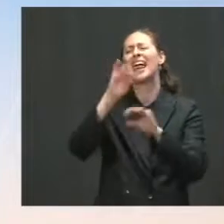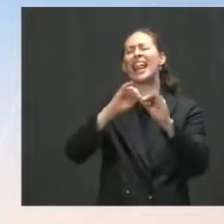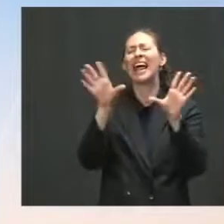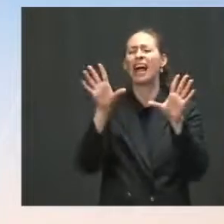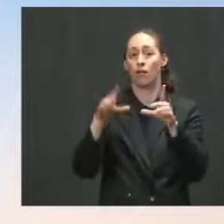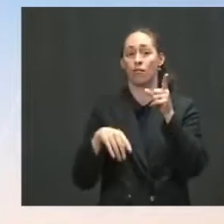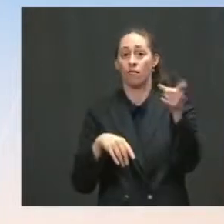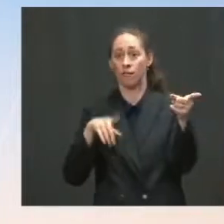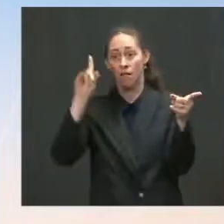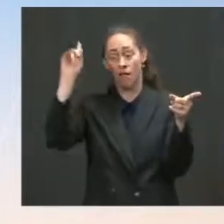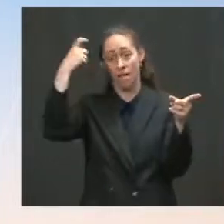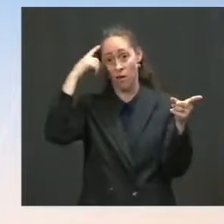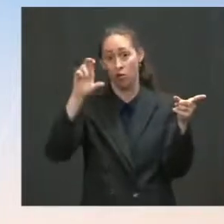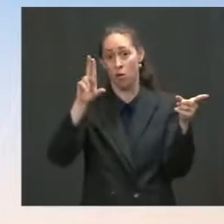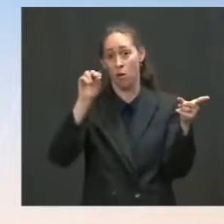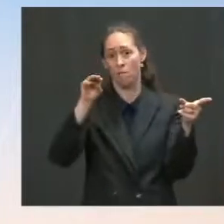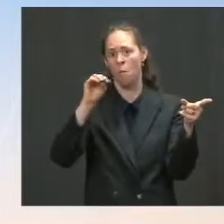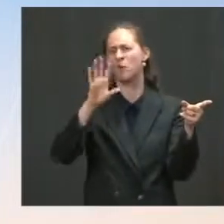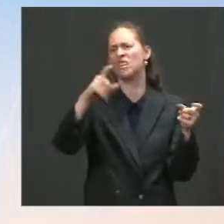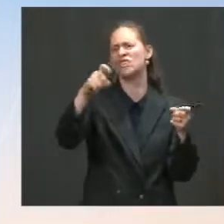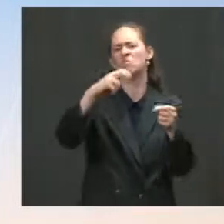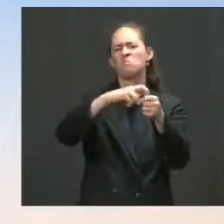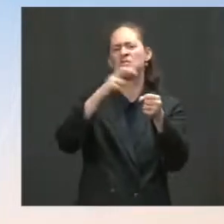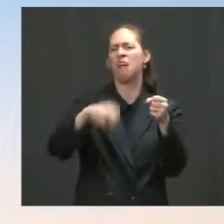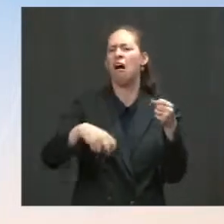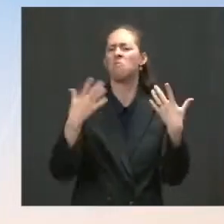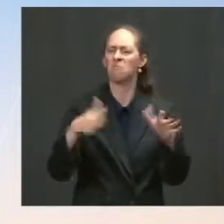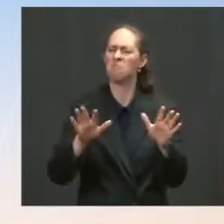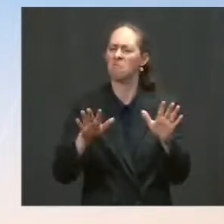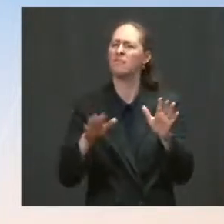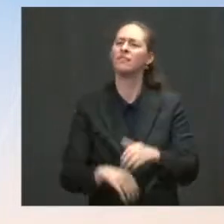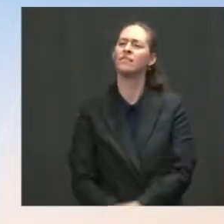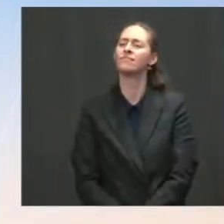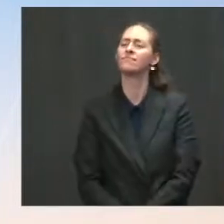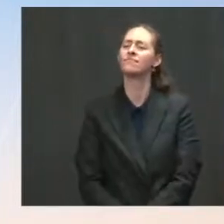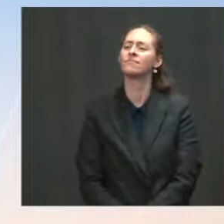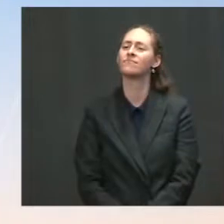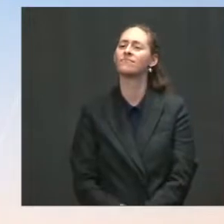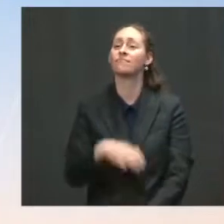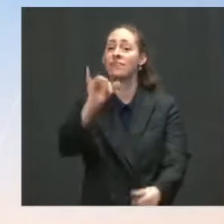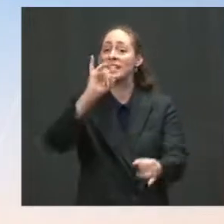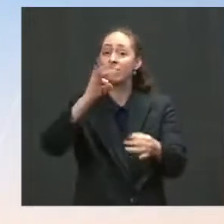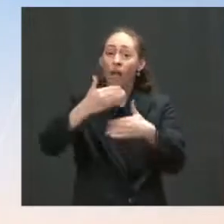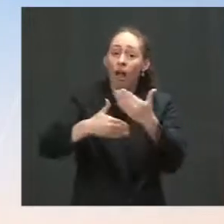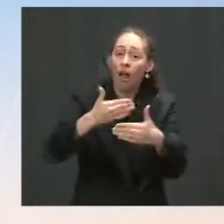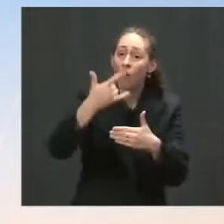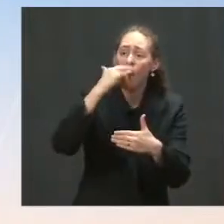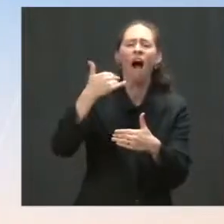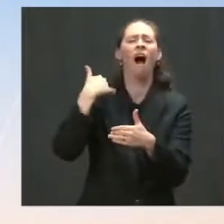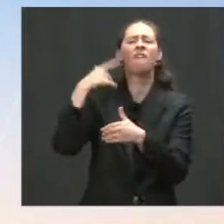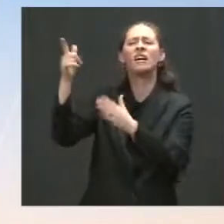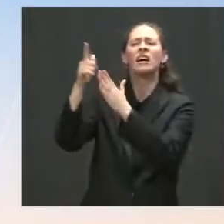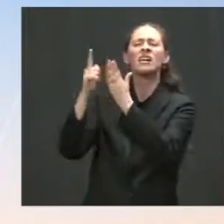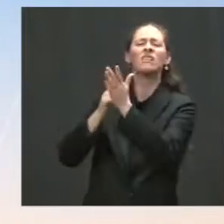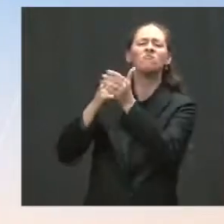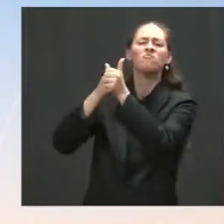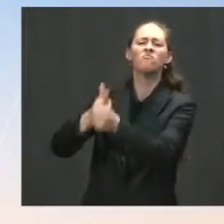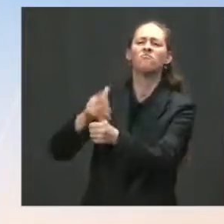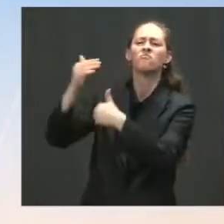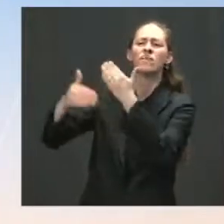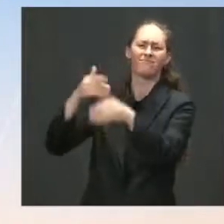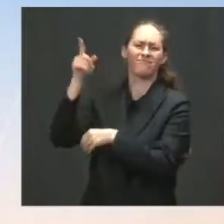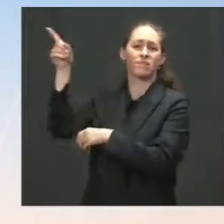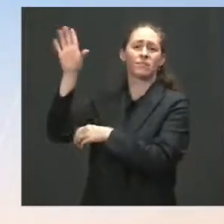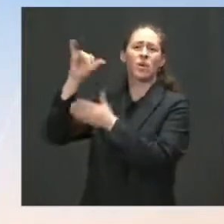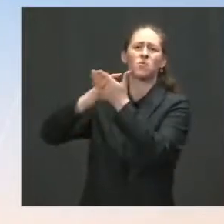There's obviously a process that's going to proceed, and leaders in New York spoke to that yesterday. We'll leave it to them to speak to that, but the president believes